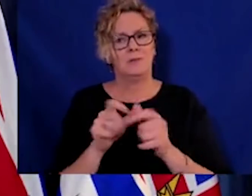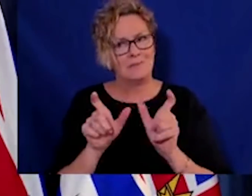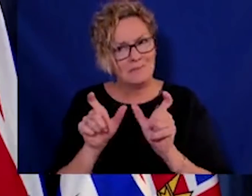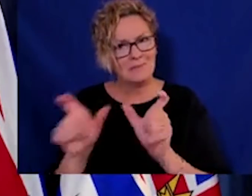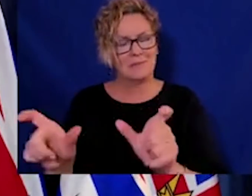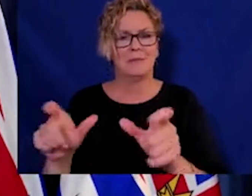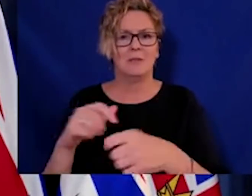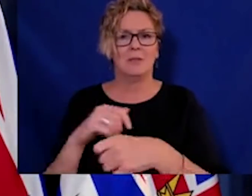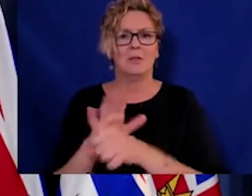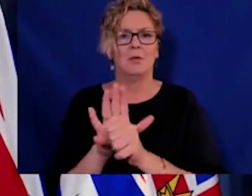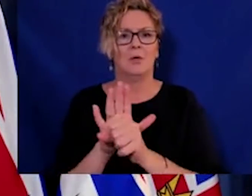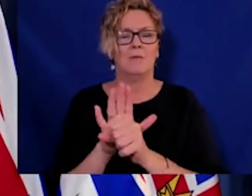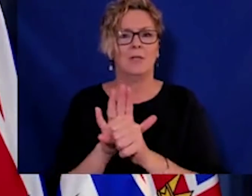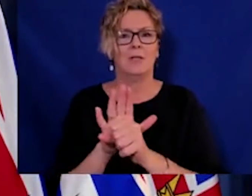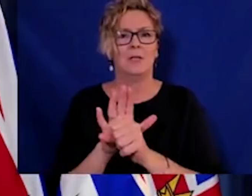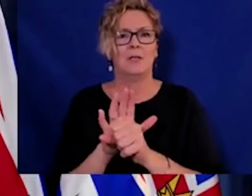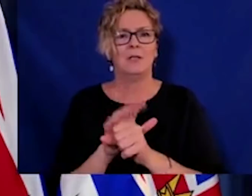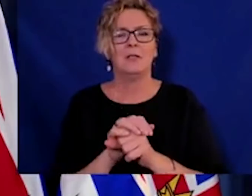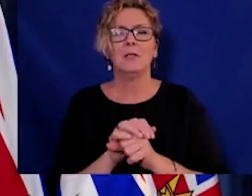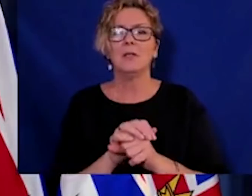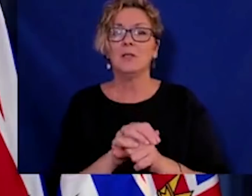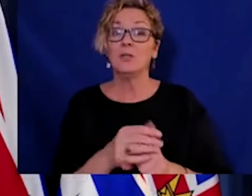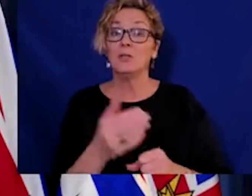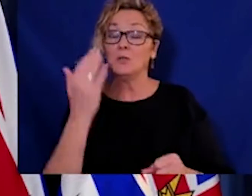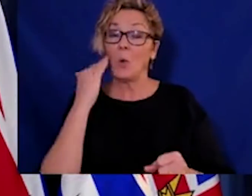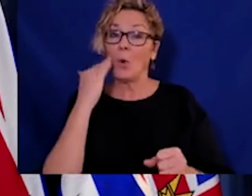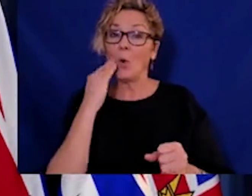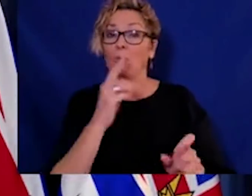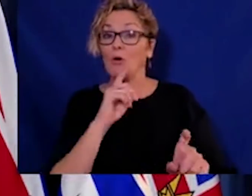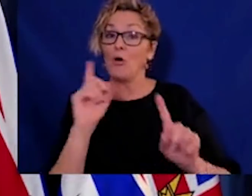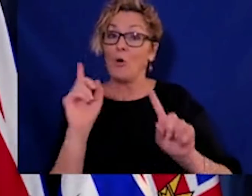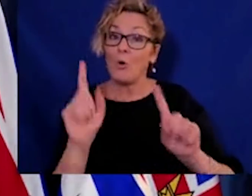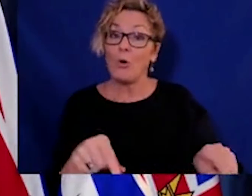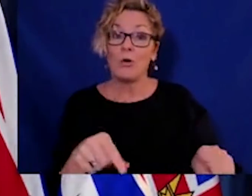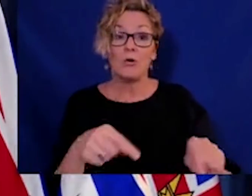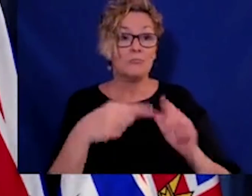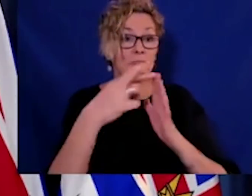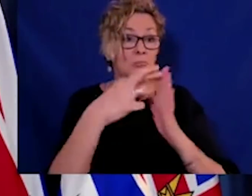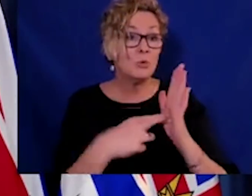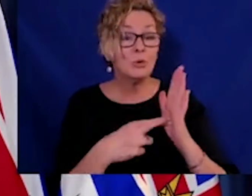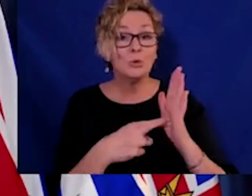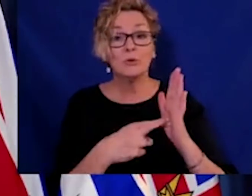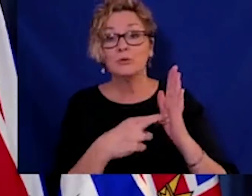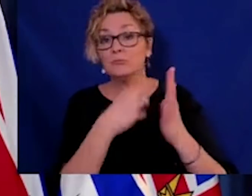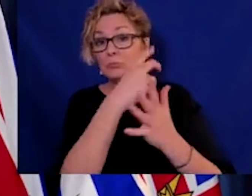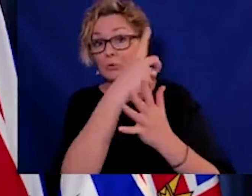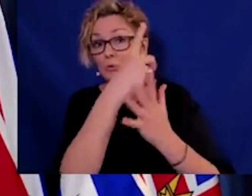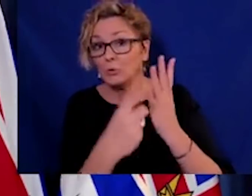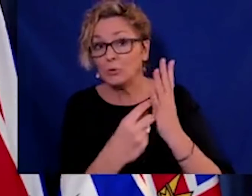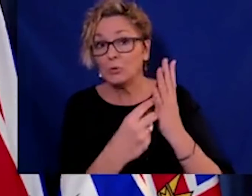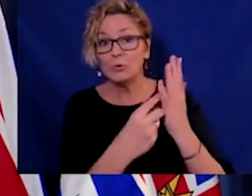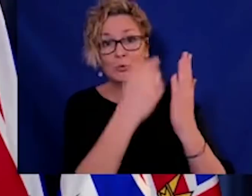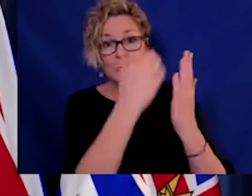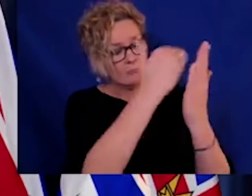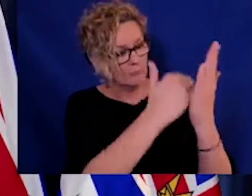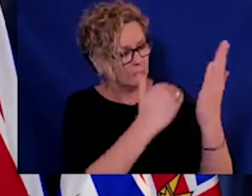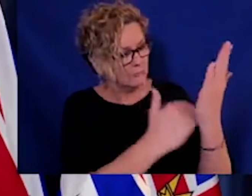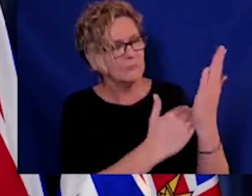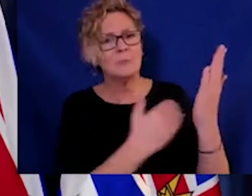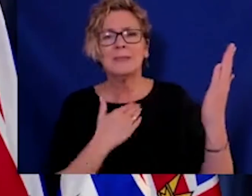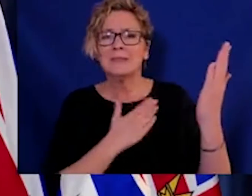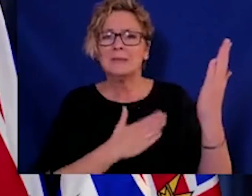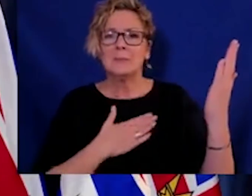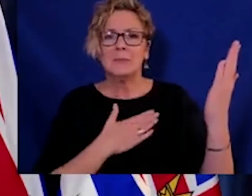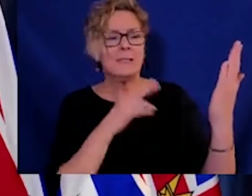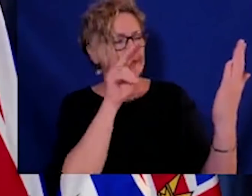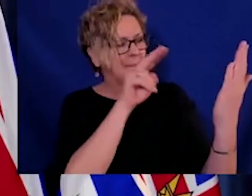lives. She urged us to look for ways to make the orders work and reduce transmission, not to skirt them and spread the virus. We